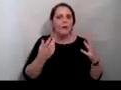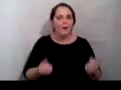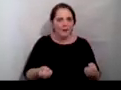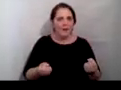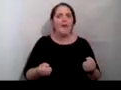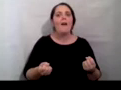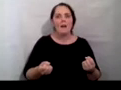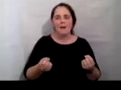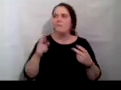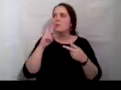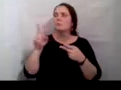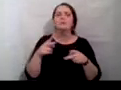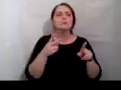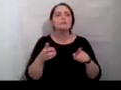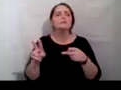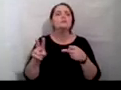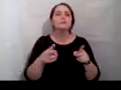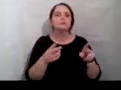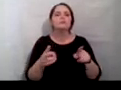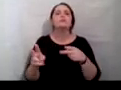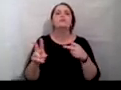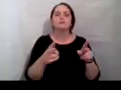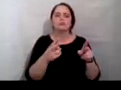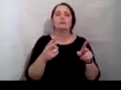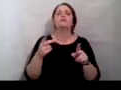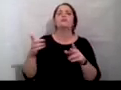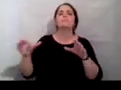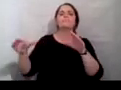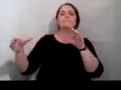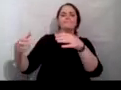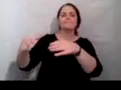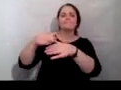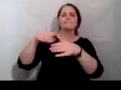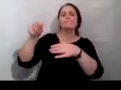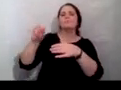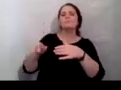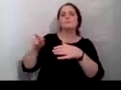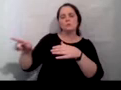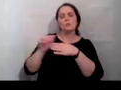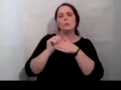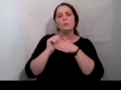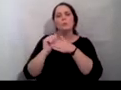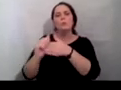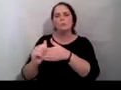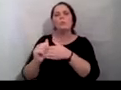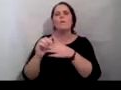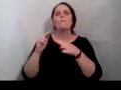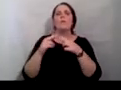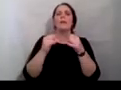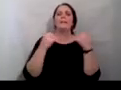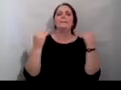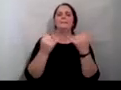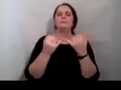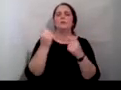exhibition walkthroughs by Katina Davidson, who's the curator of Indigenous art at qagoma